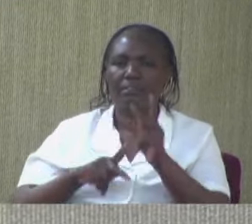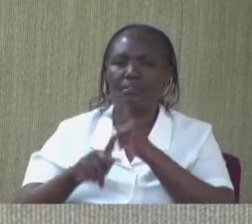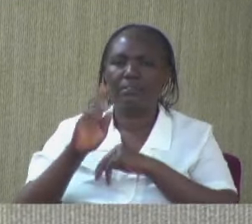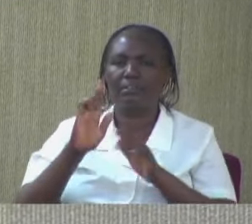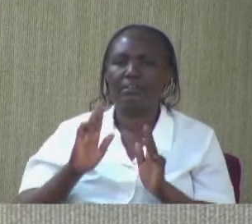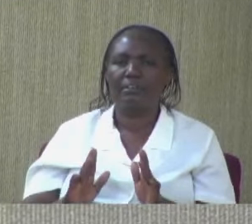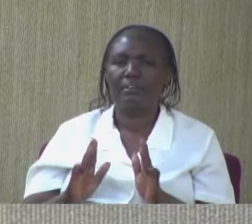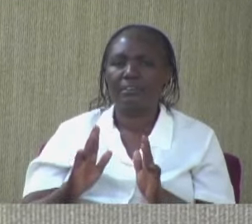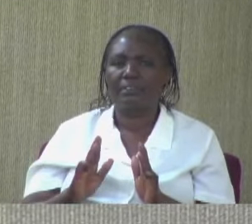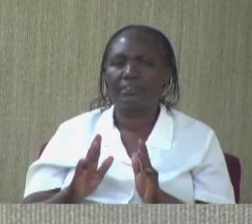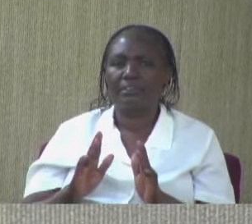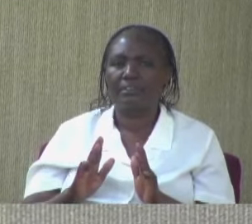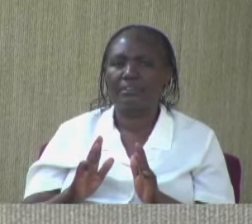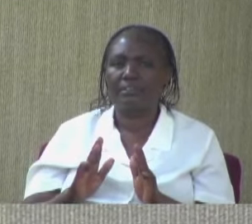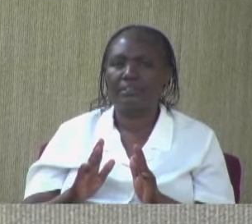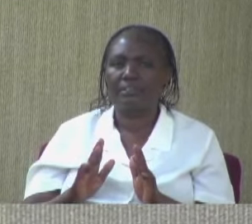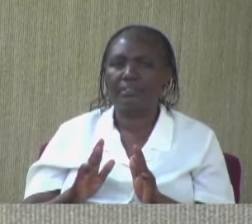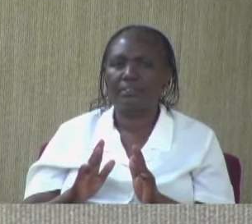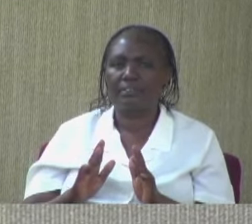persecuted them.